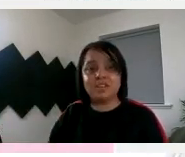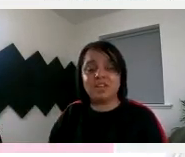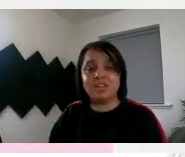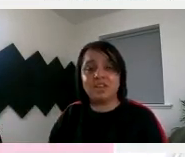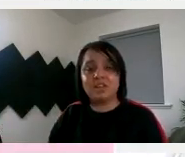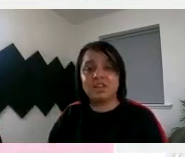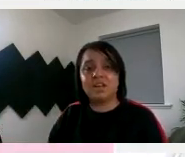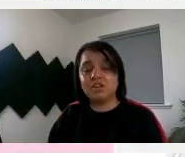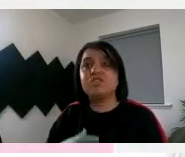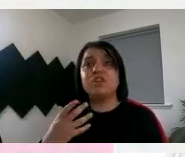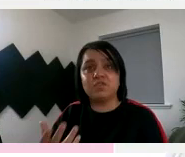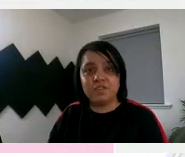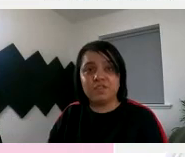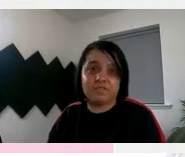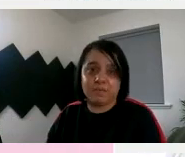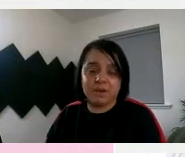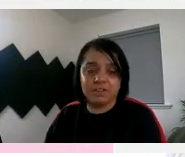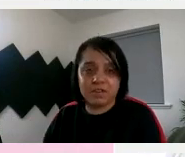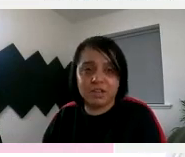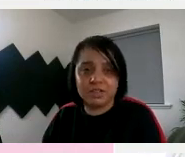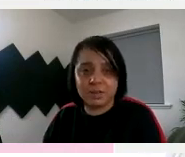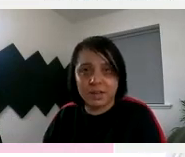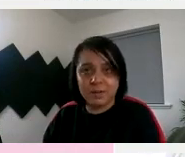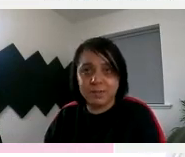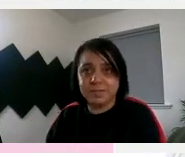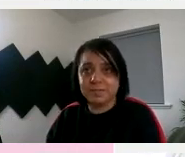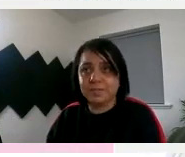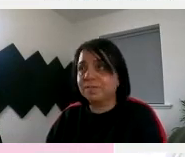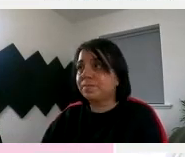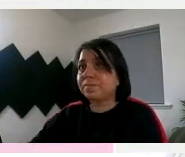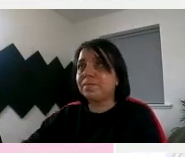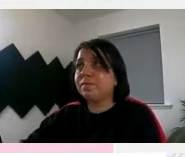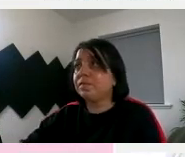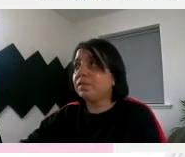is it in, as long as you got the relevant information on it, okay?